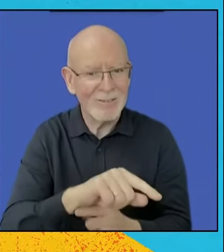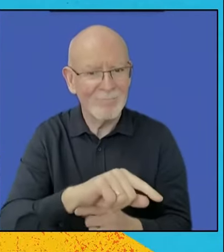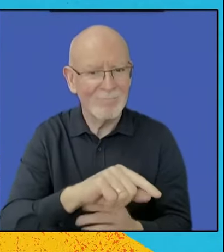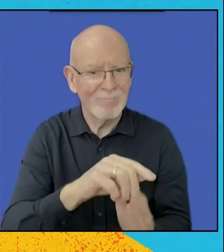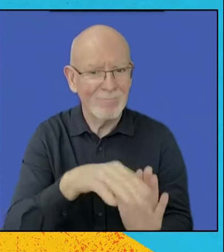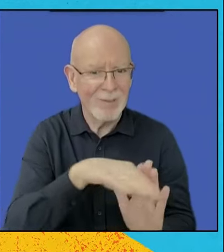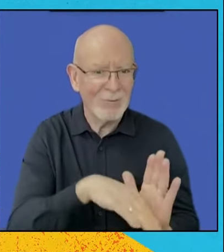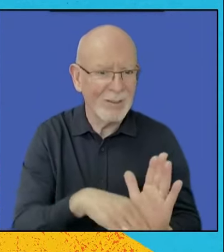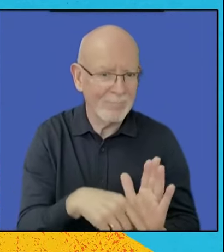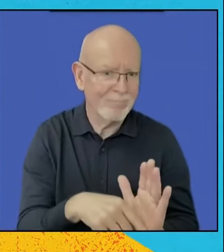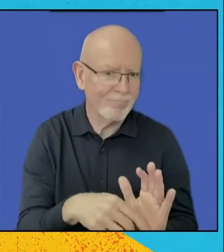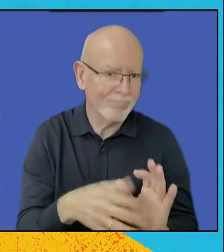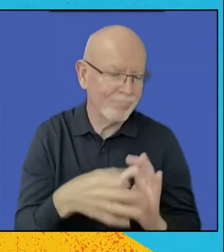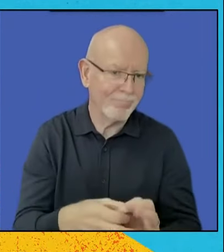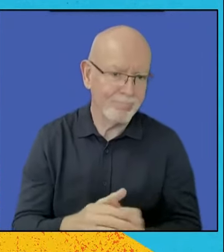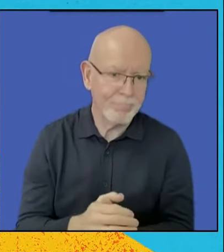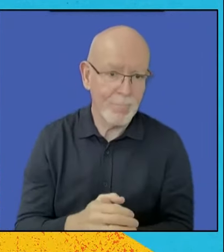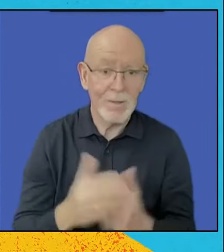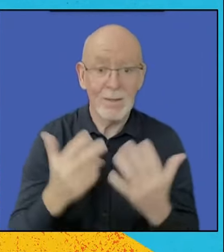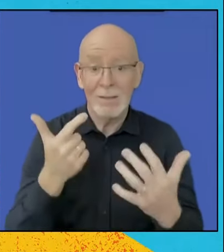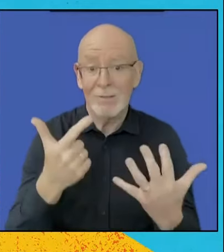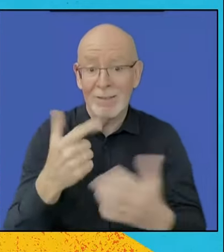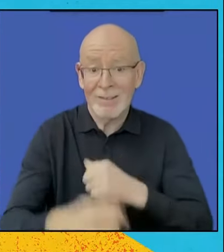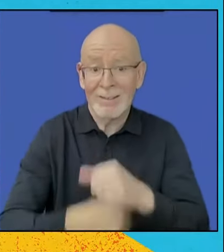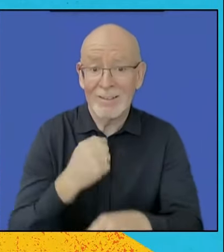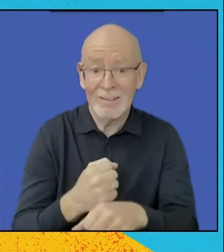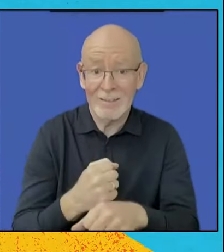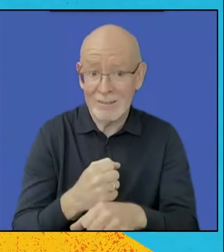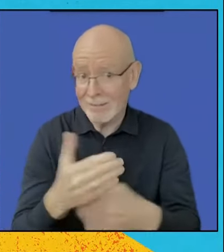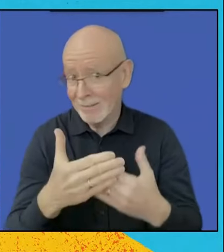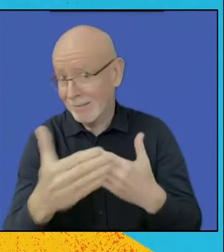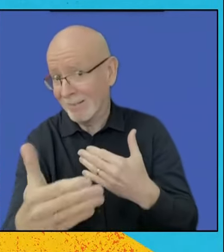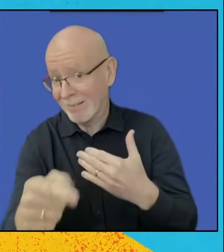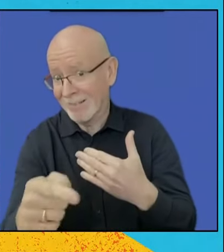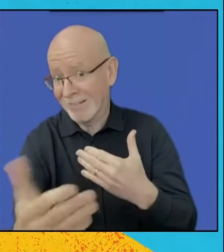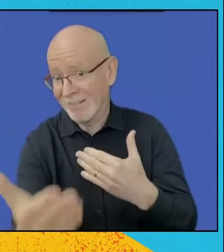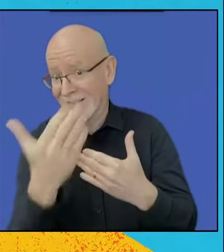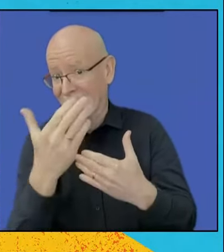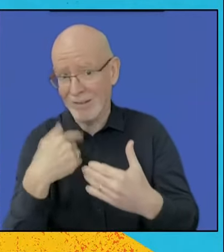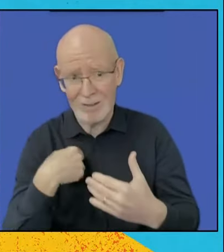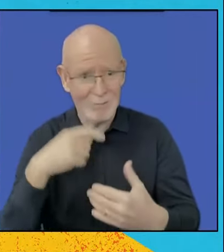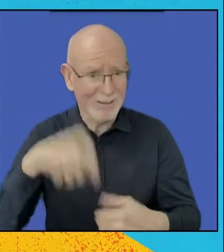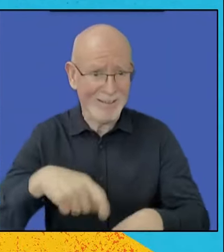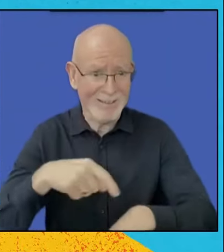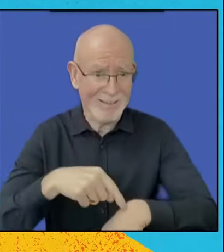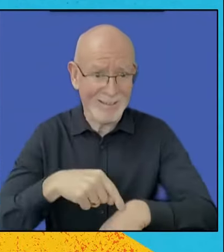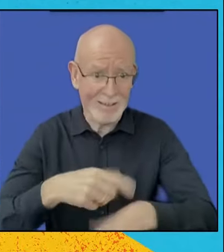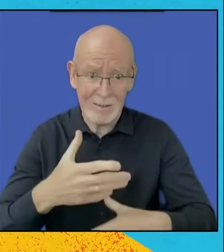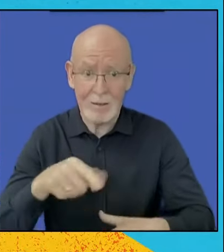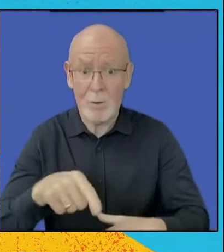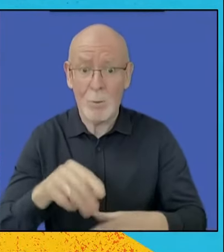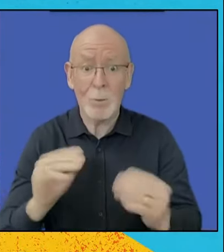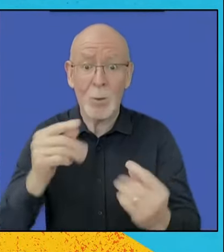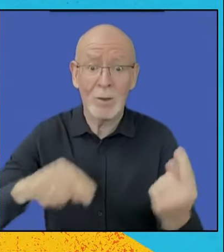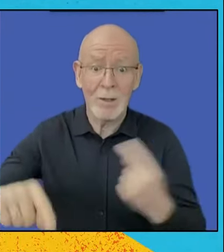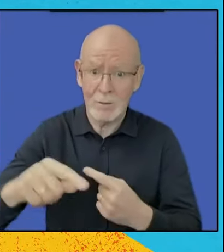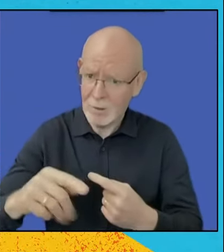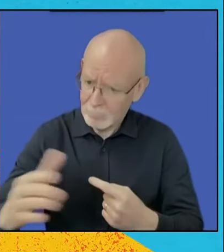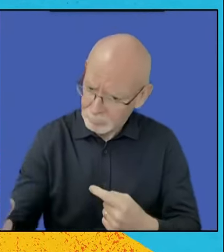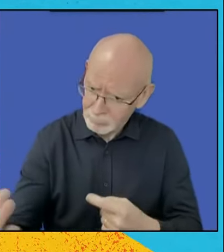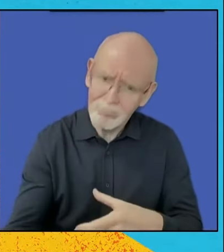stakeholders, as equal partners, not mere beneficiaries. Over the last few years, the UN has